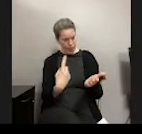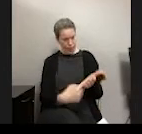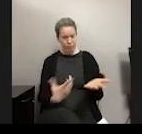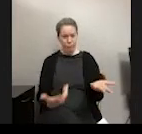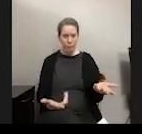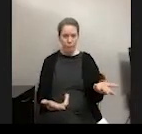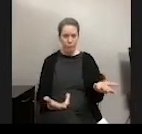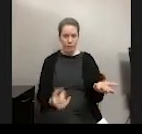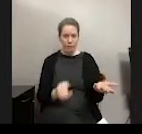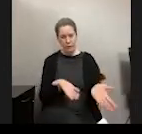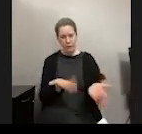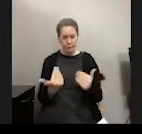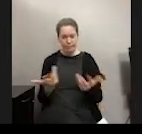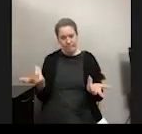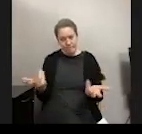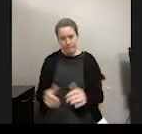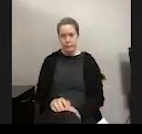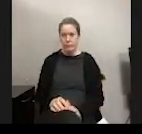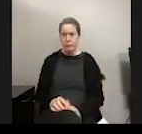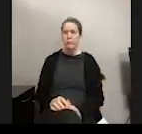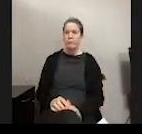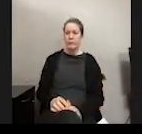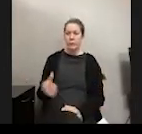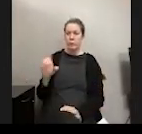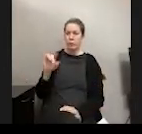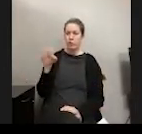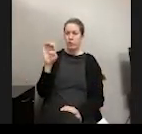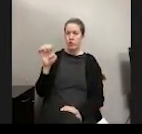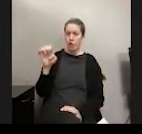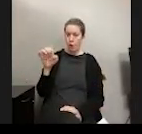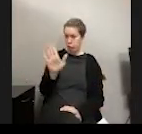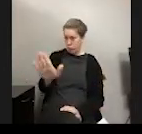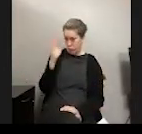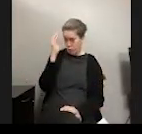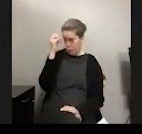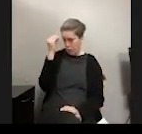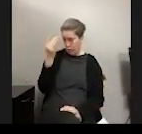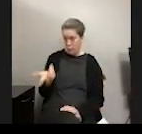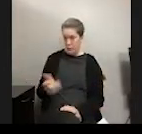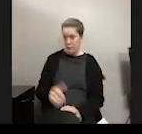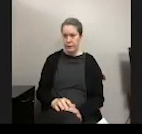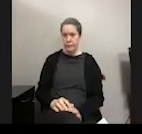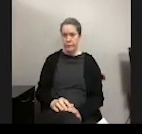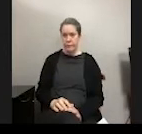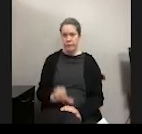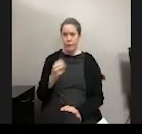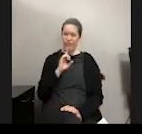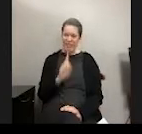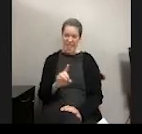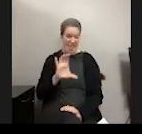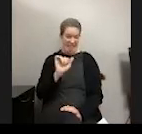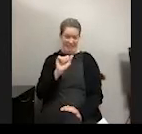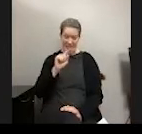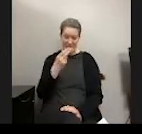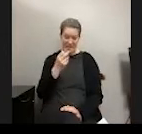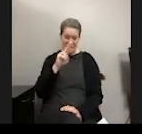Yeah. I extend this to Joe as well. Yeah, I just chime in here. Catherine's covered the important